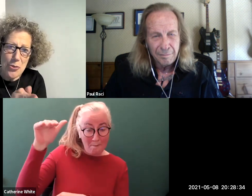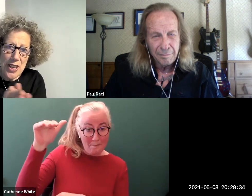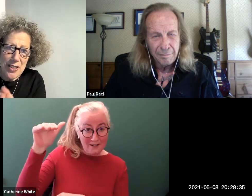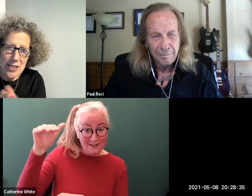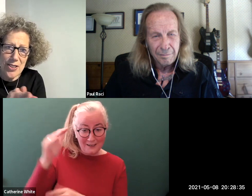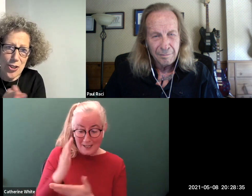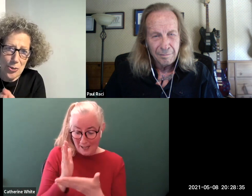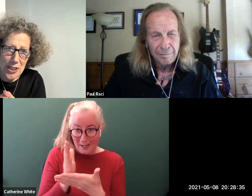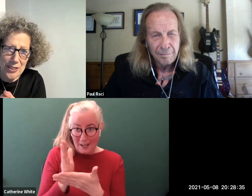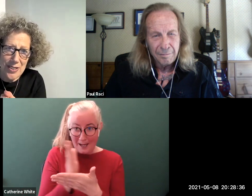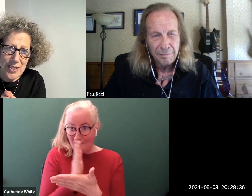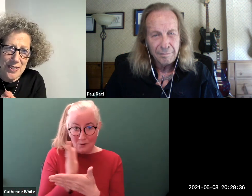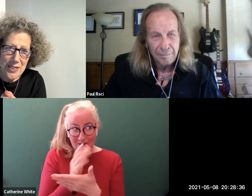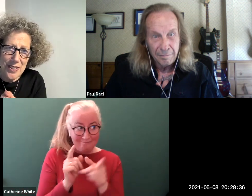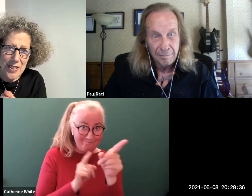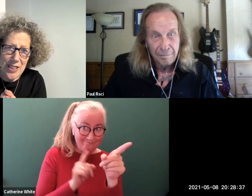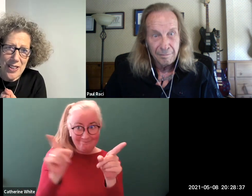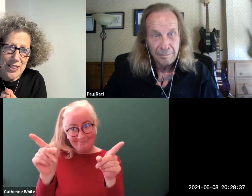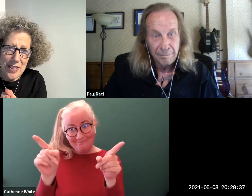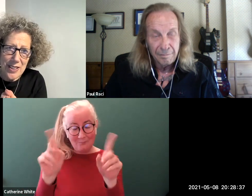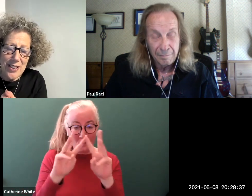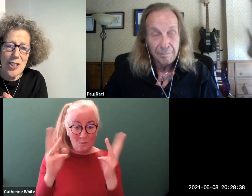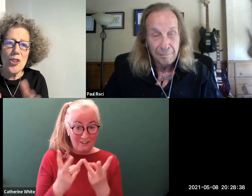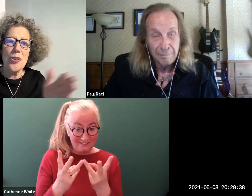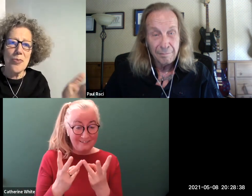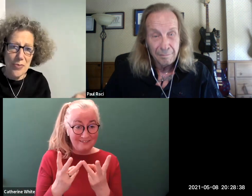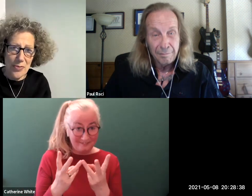in between two worlds.